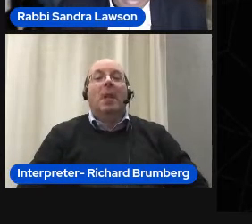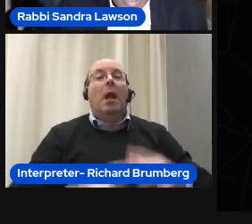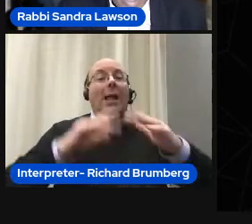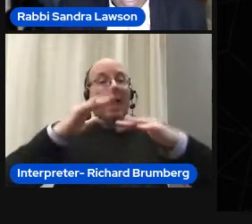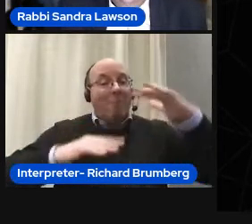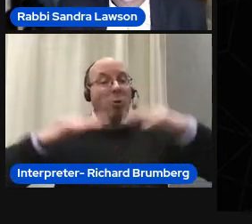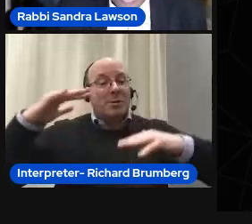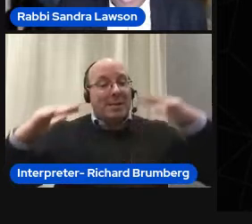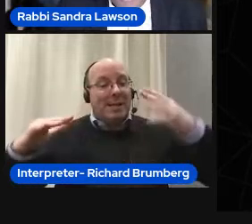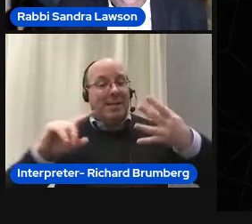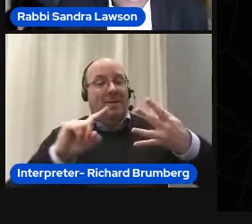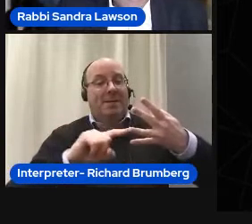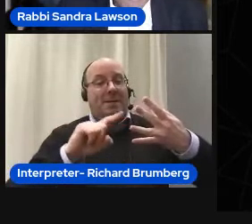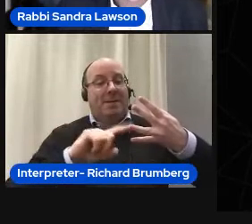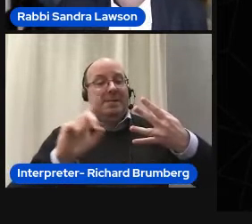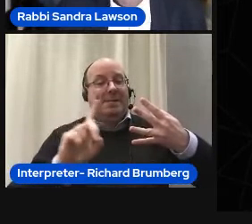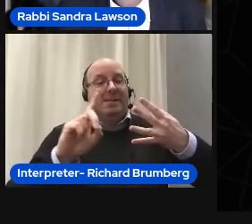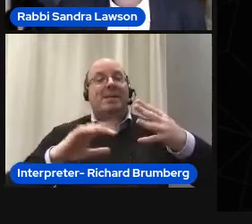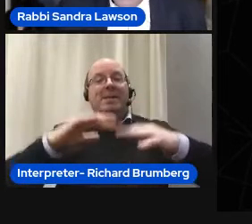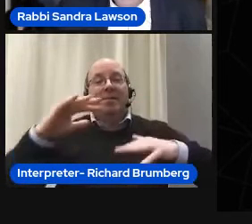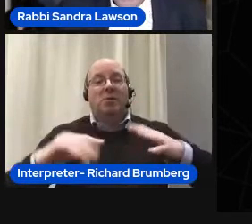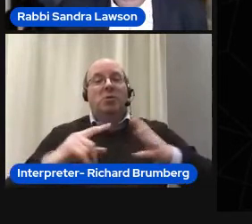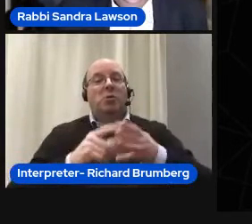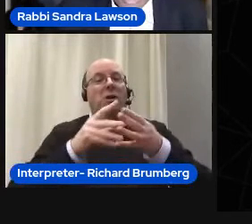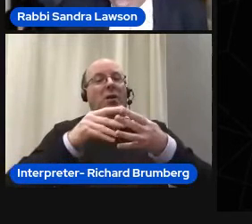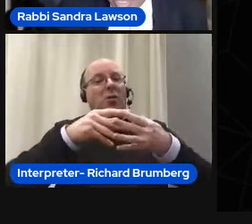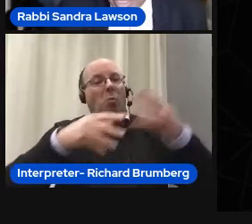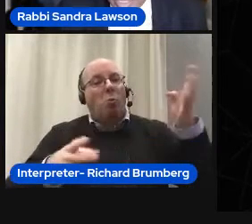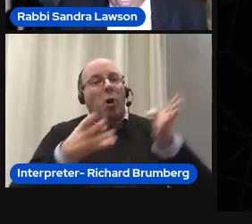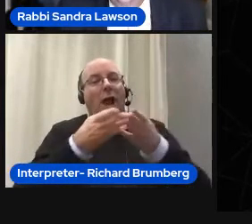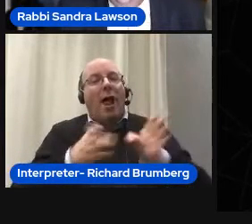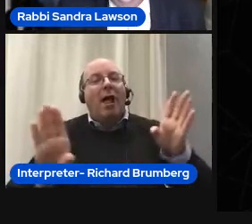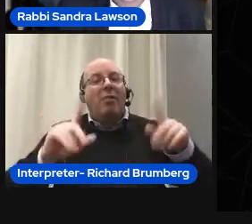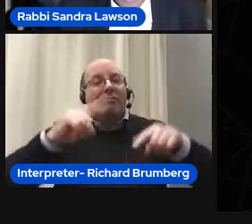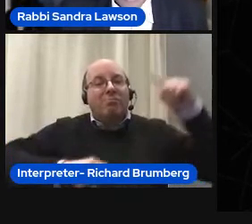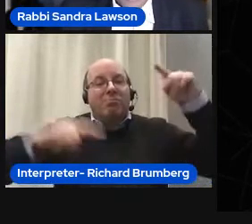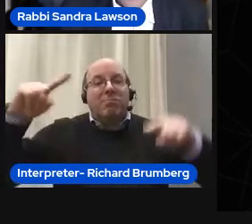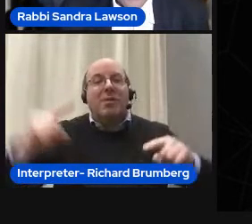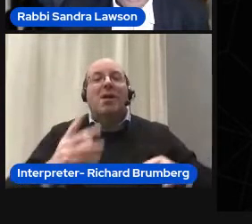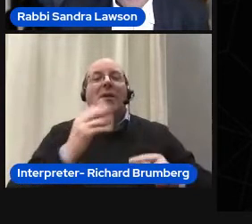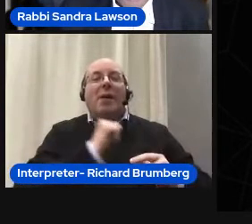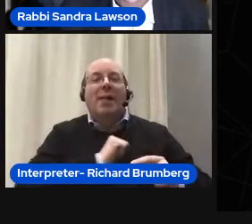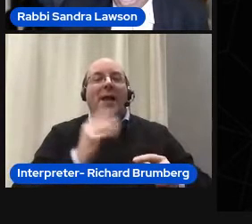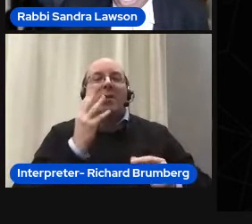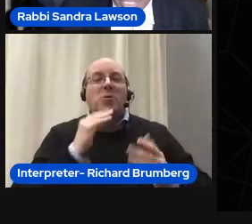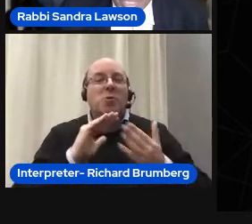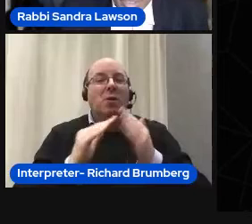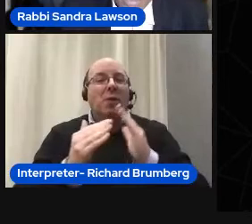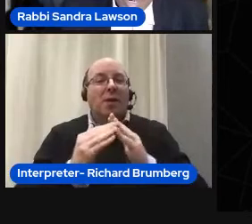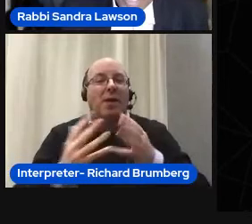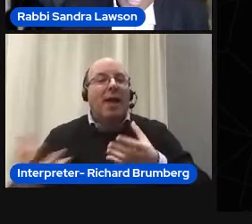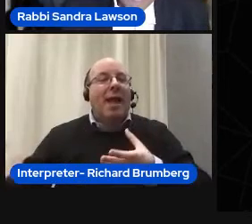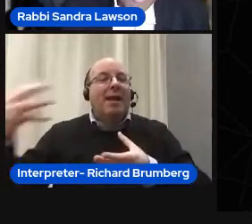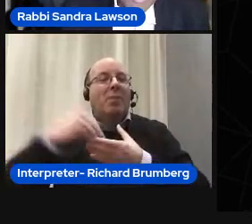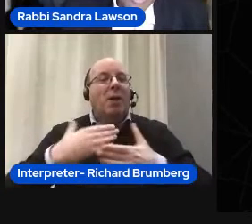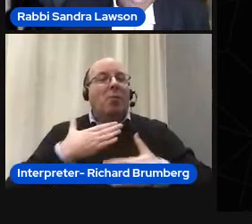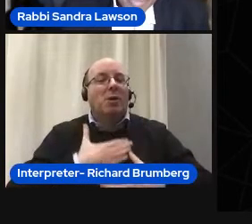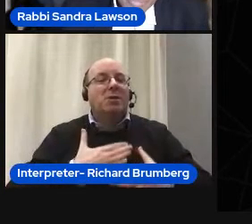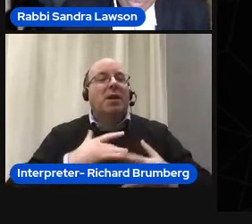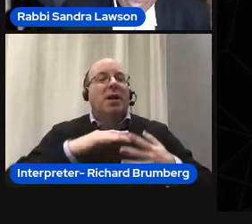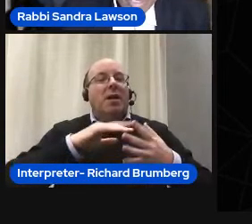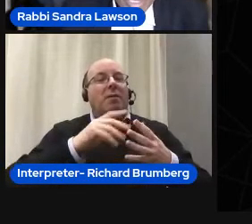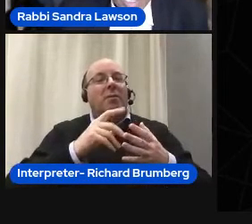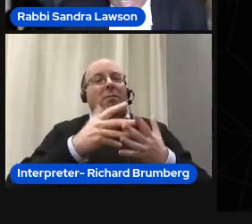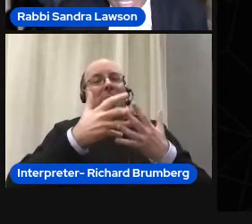Diversity. Diversity reflects the breadth of the Atlanta Jewish community, encompassing and appreciating the broad tapestry